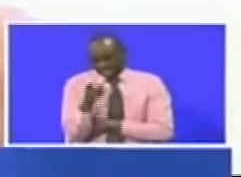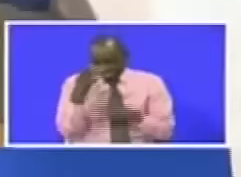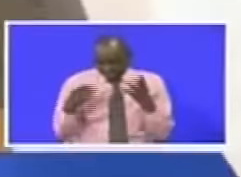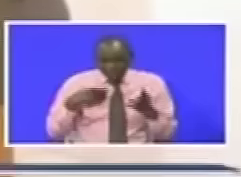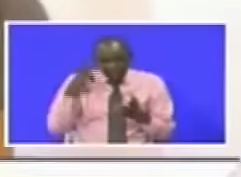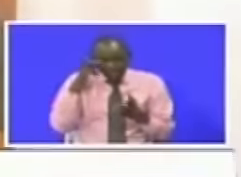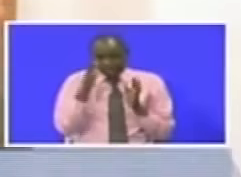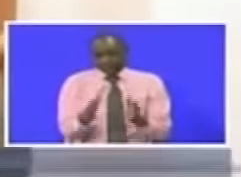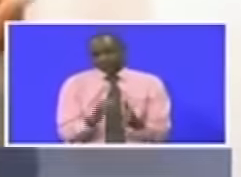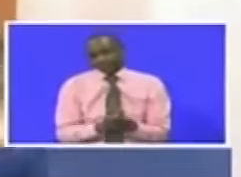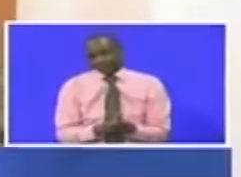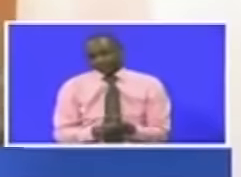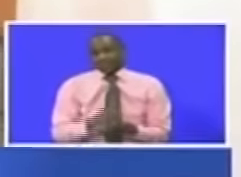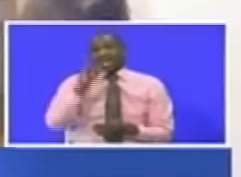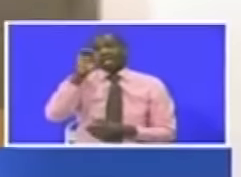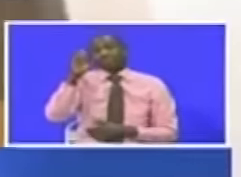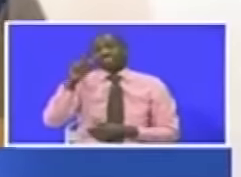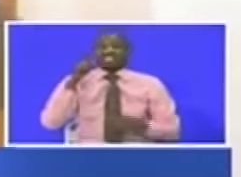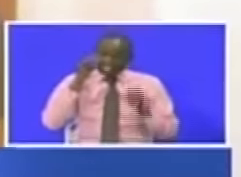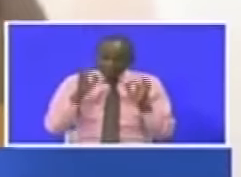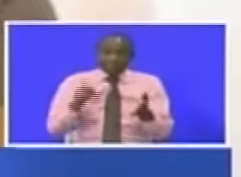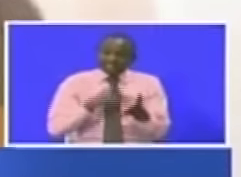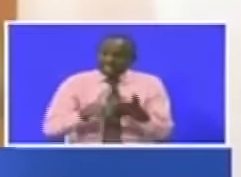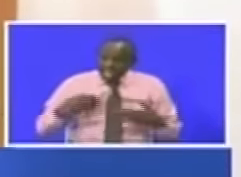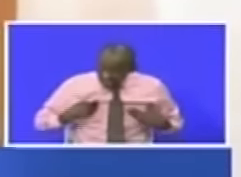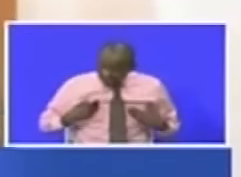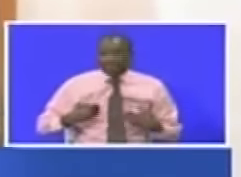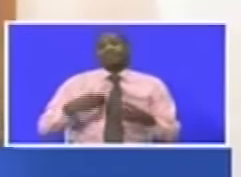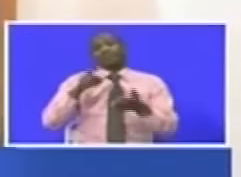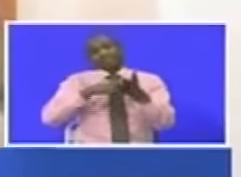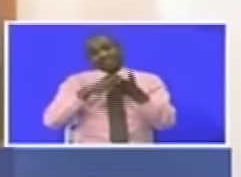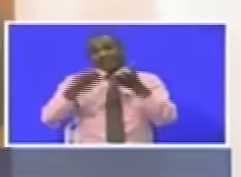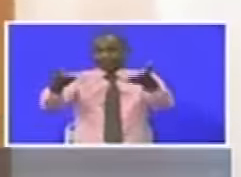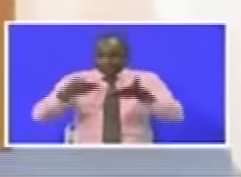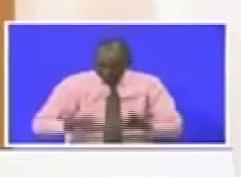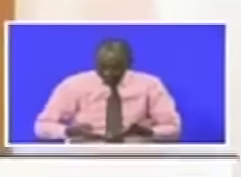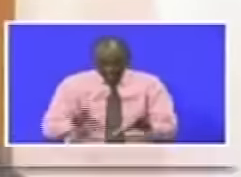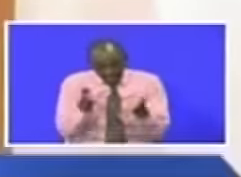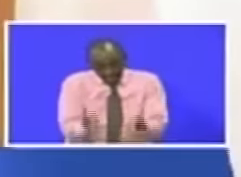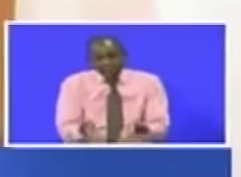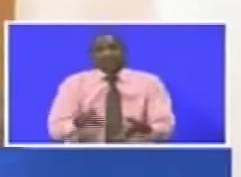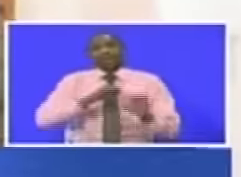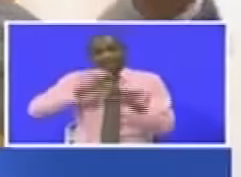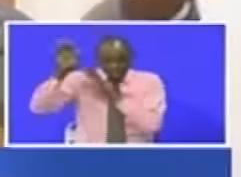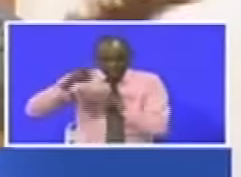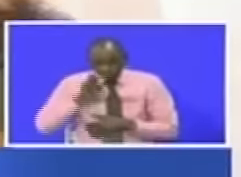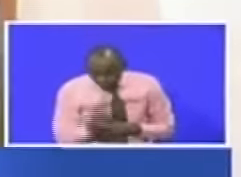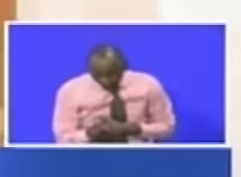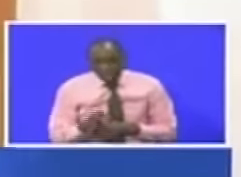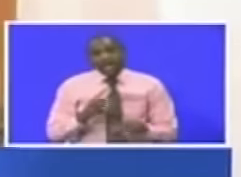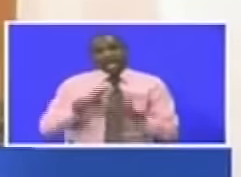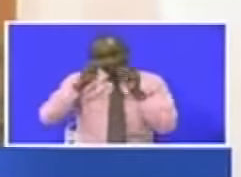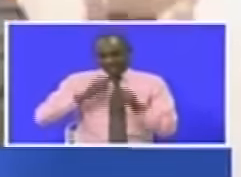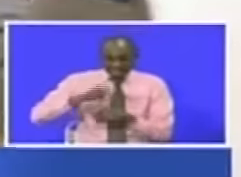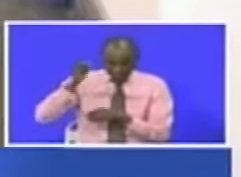heard. Kama IBC iko na makosa, leteni maneno makosa ya IBC, tuketi chini bunge. Wabunge hawa